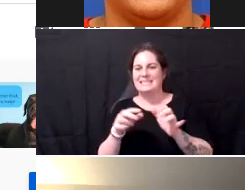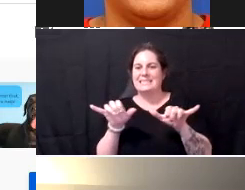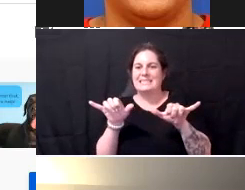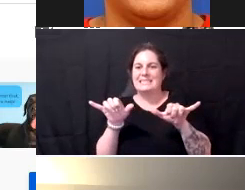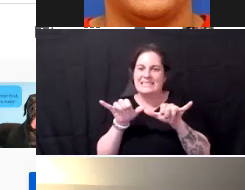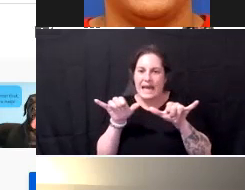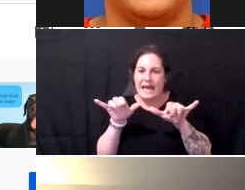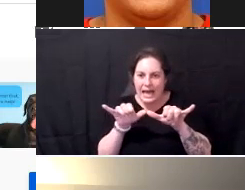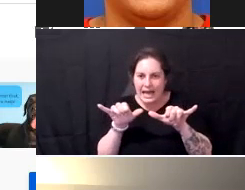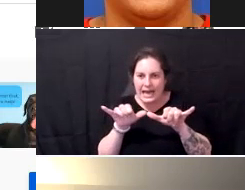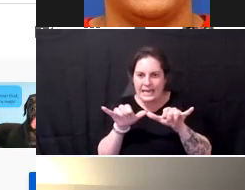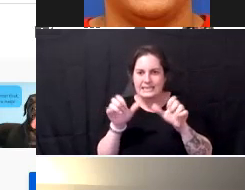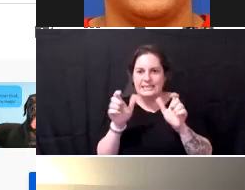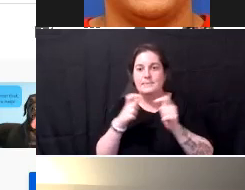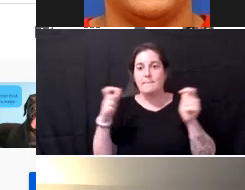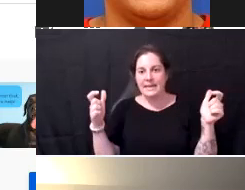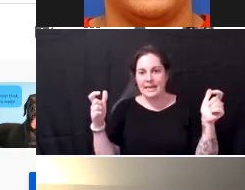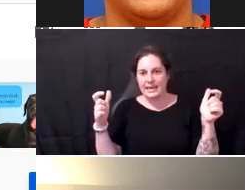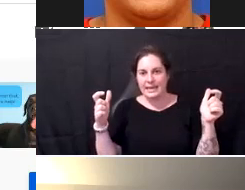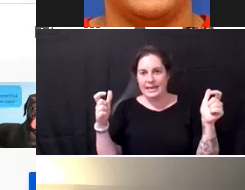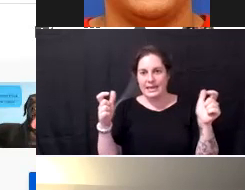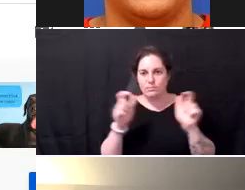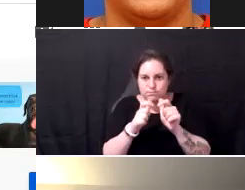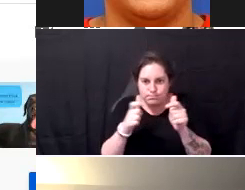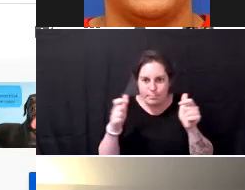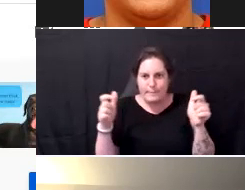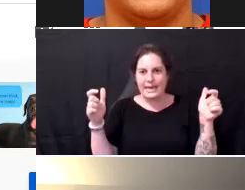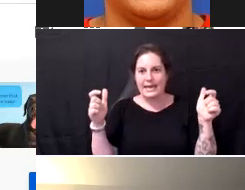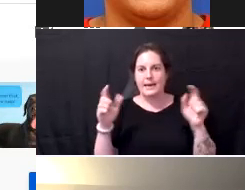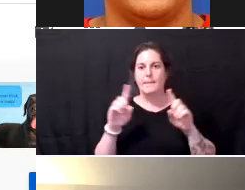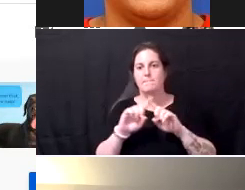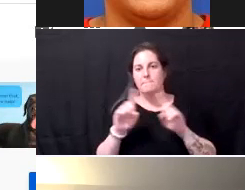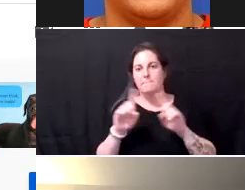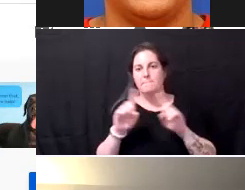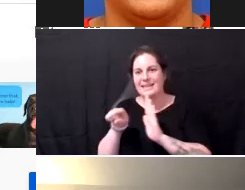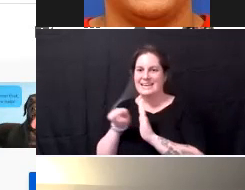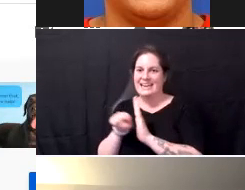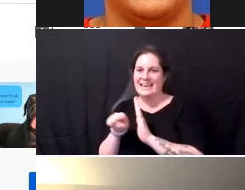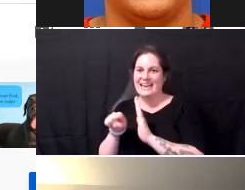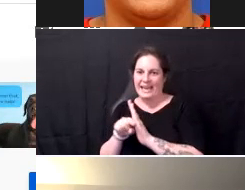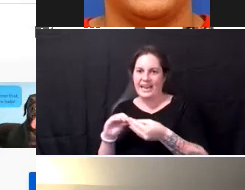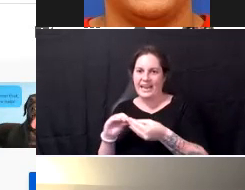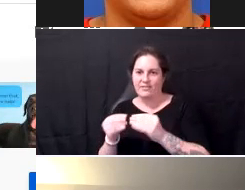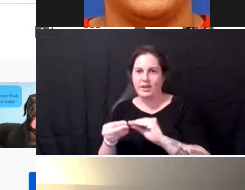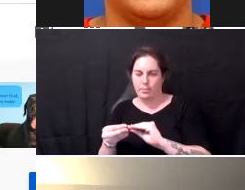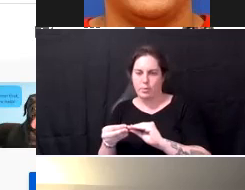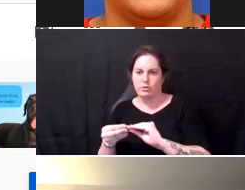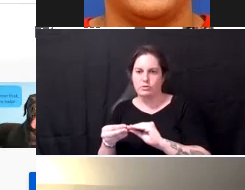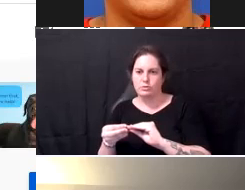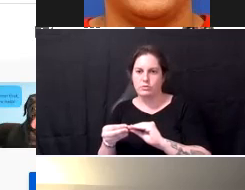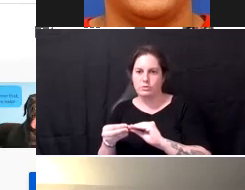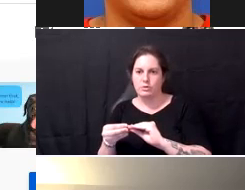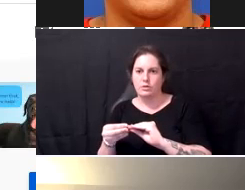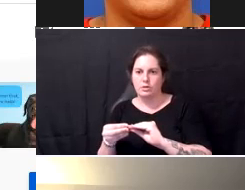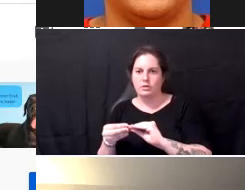getting bigger, but it's, you know, in a more negative sense of the word,